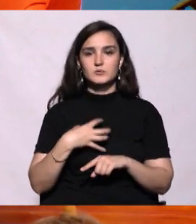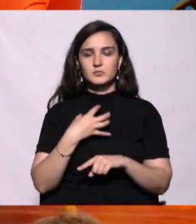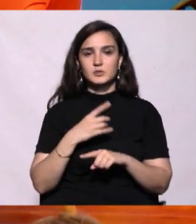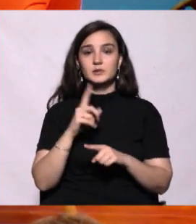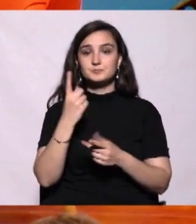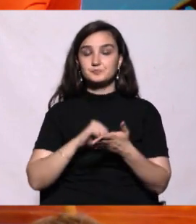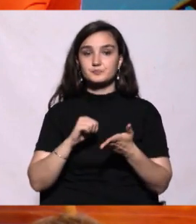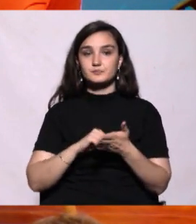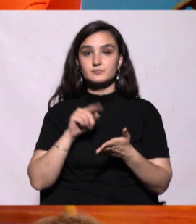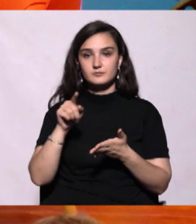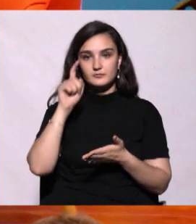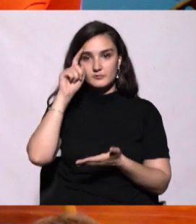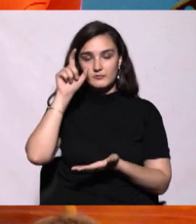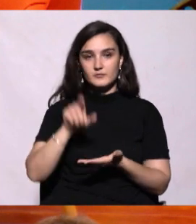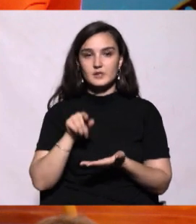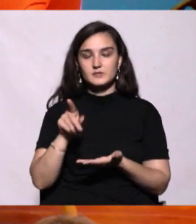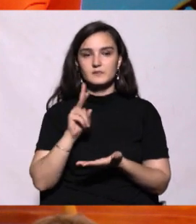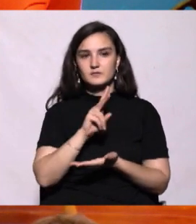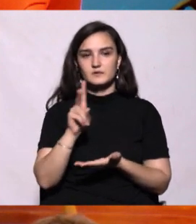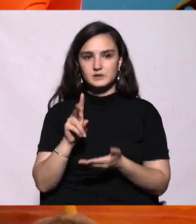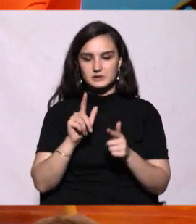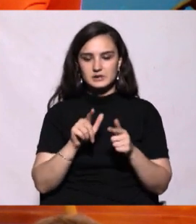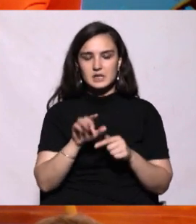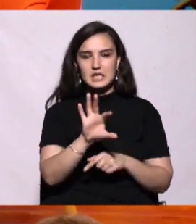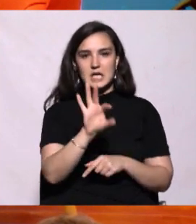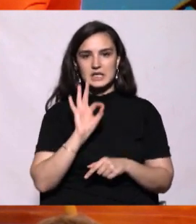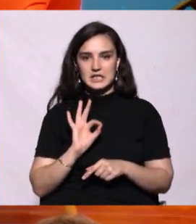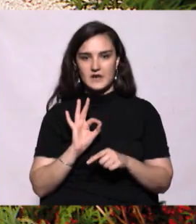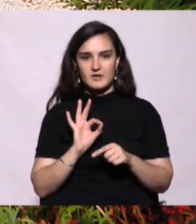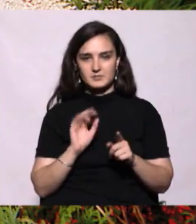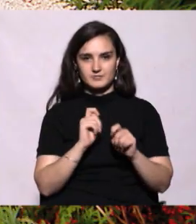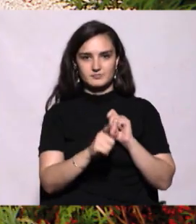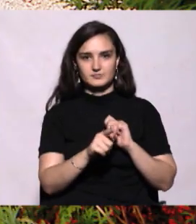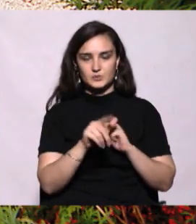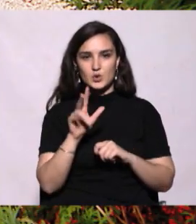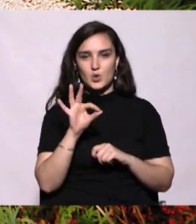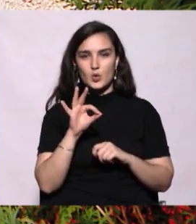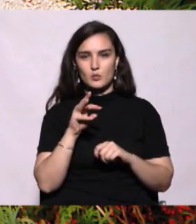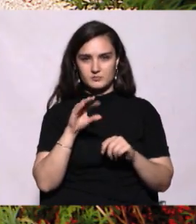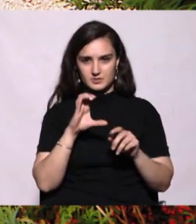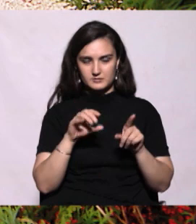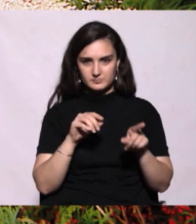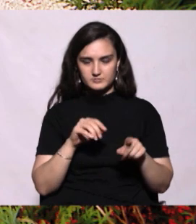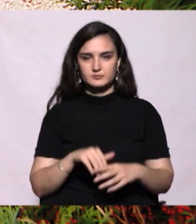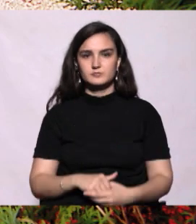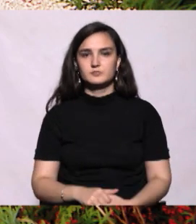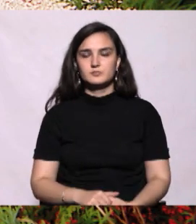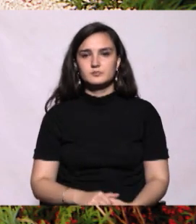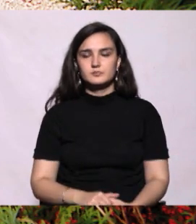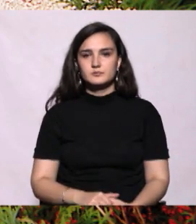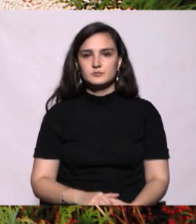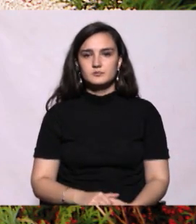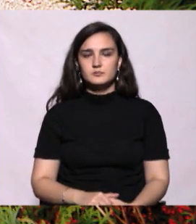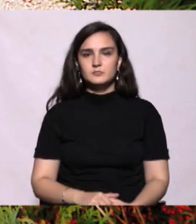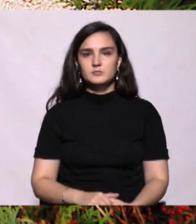basic reason. He's the man who hires Holmes for the case, and he lives out there with the Baskervilles on